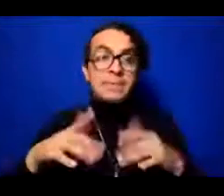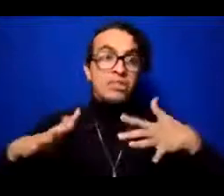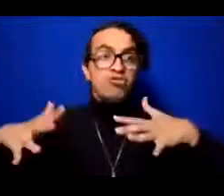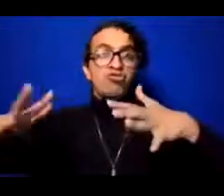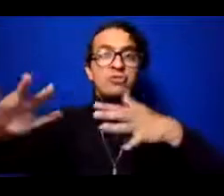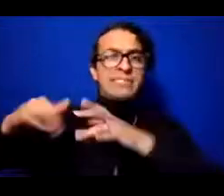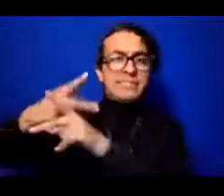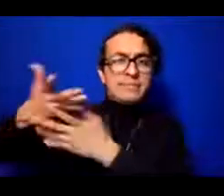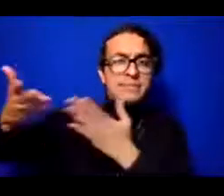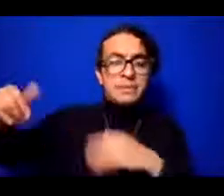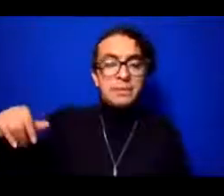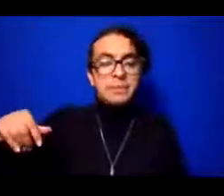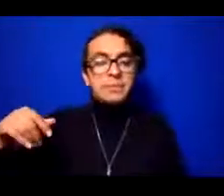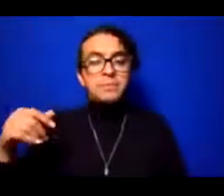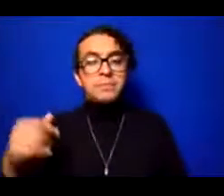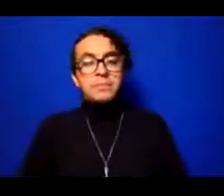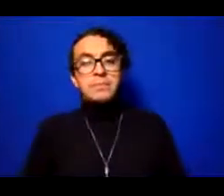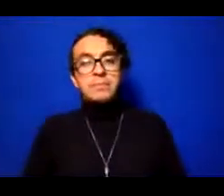anxious, those types of things.